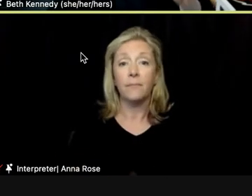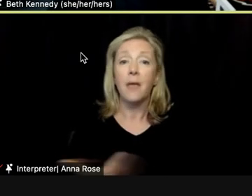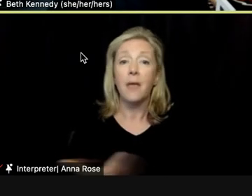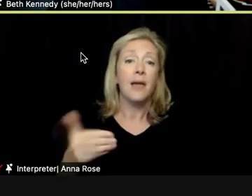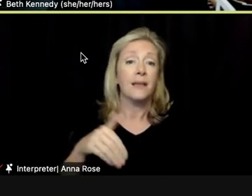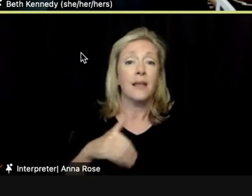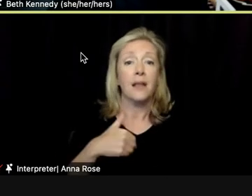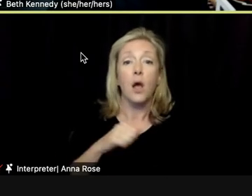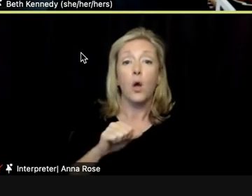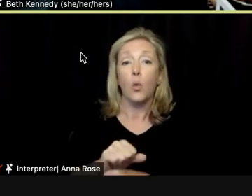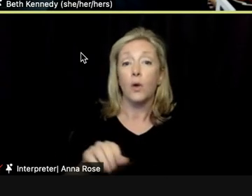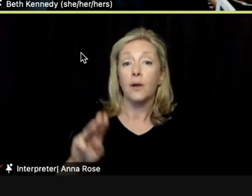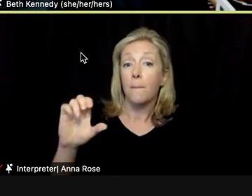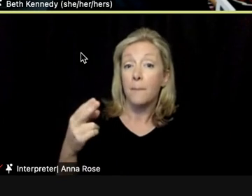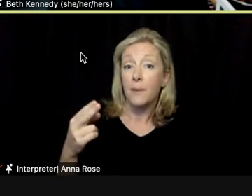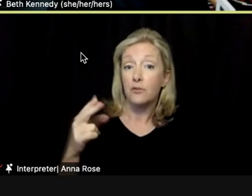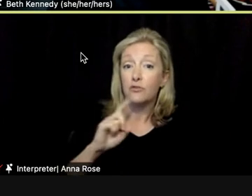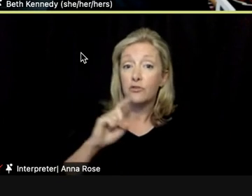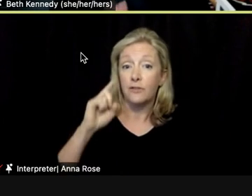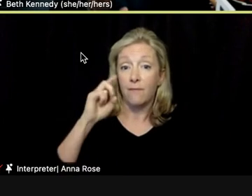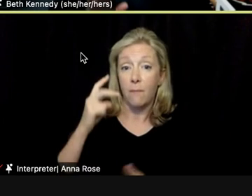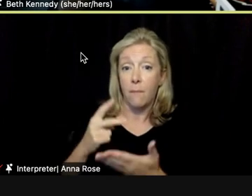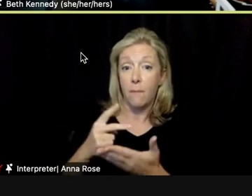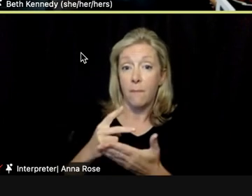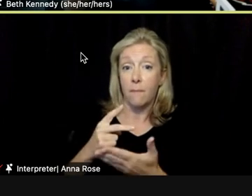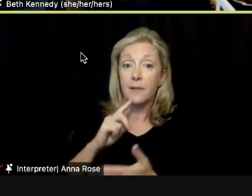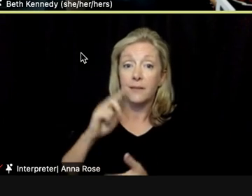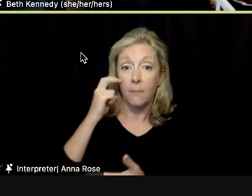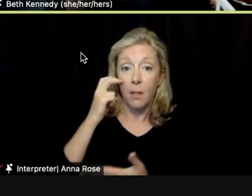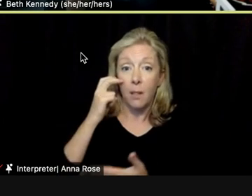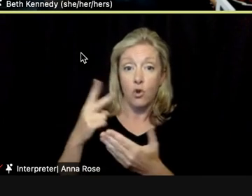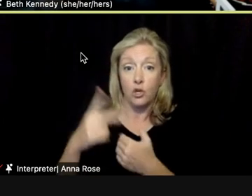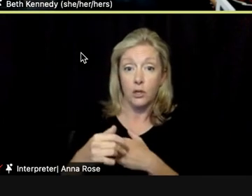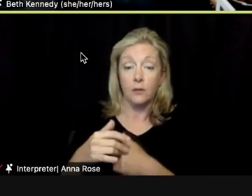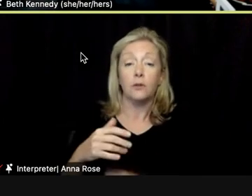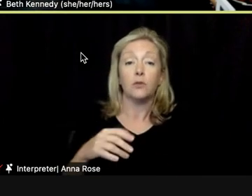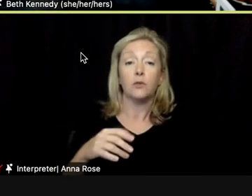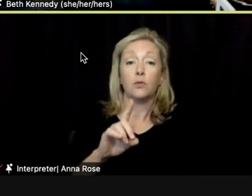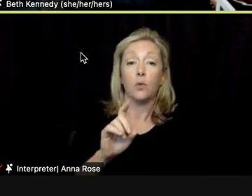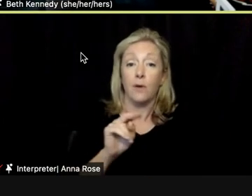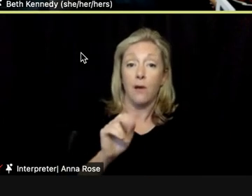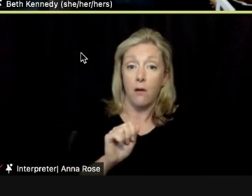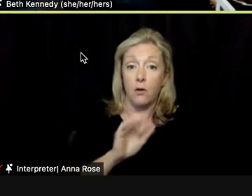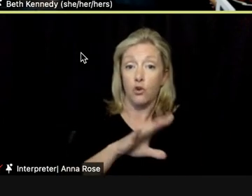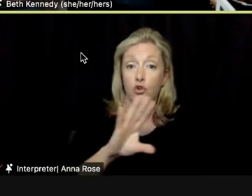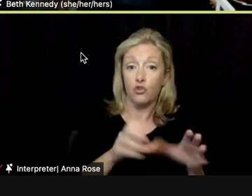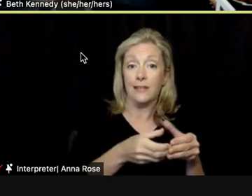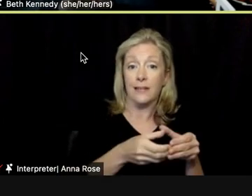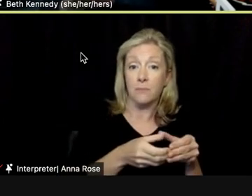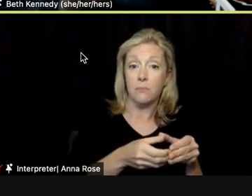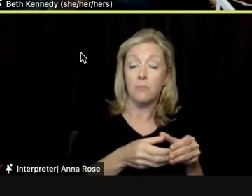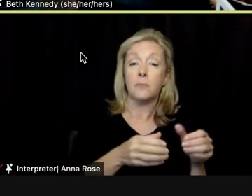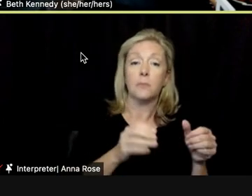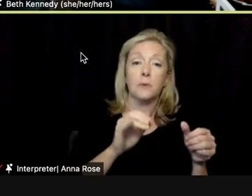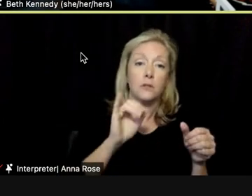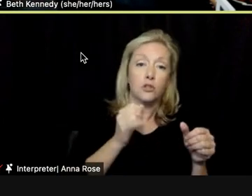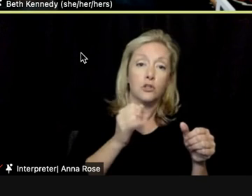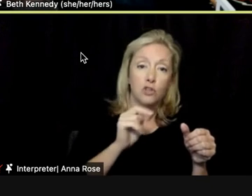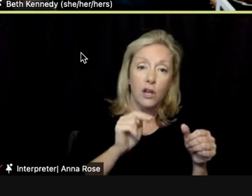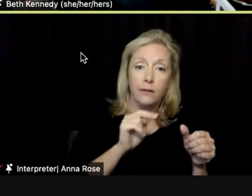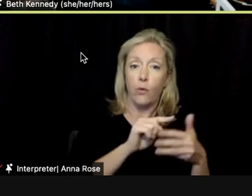work on the Michigan Deafblind Project. So, you know, Donna and her whole team with Jen and the